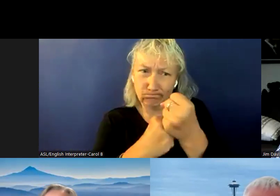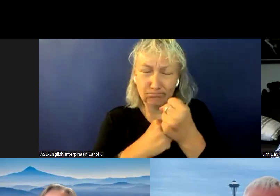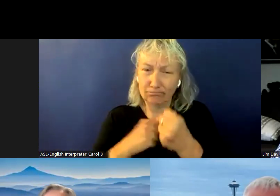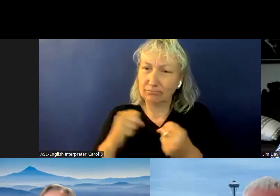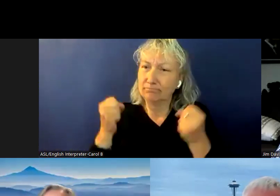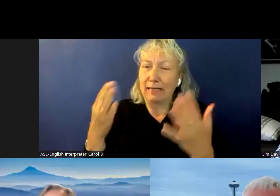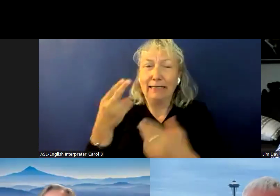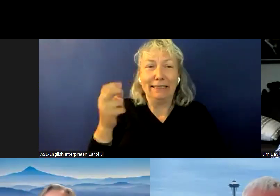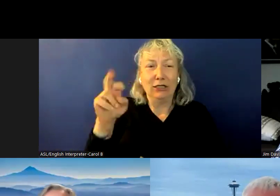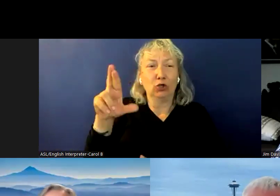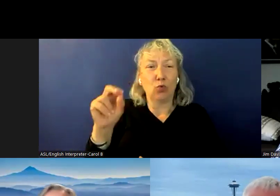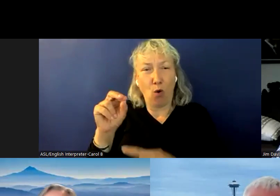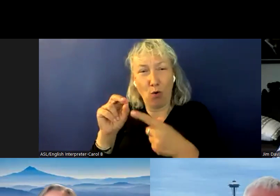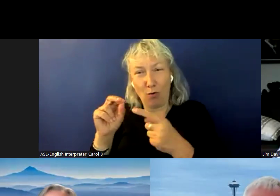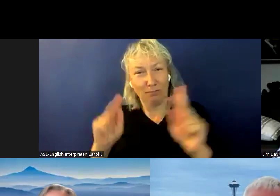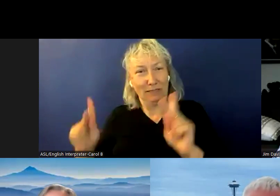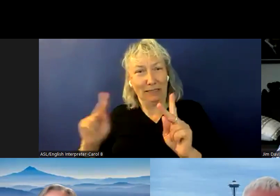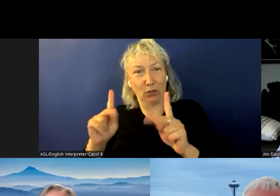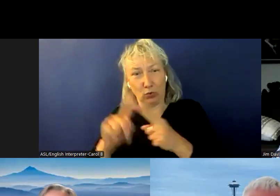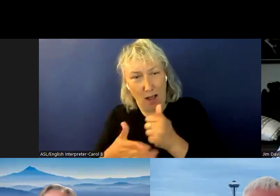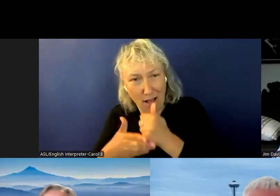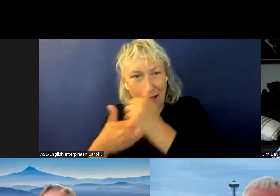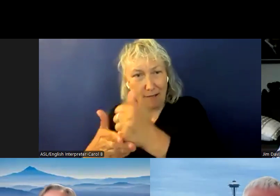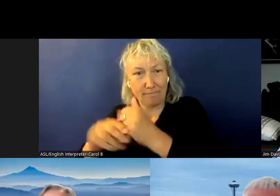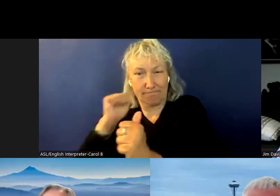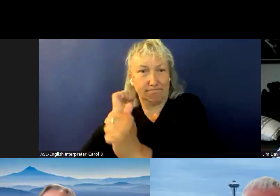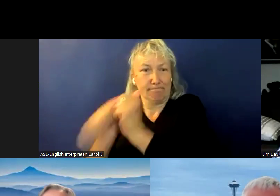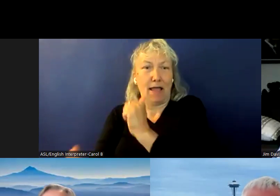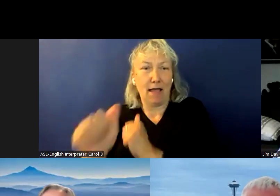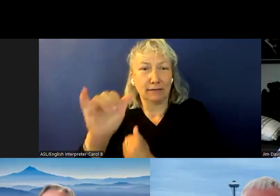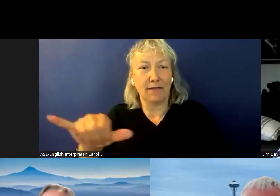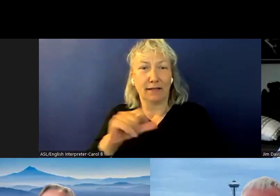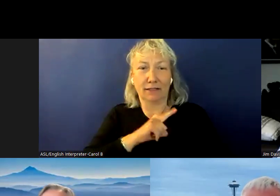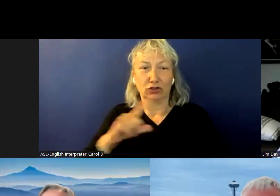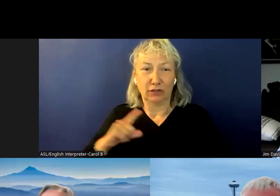of this legislation. And we're very grateful to them.